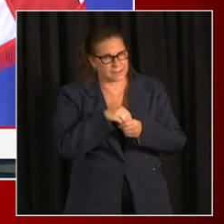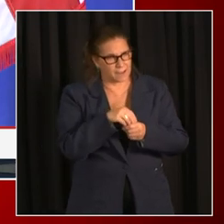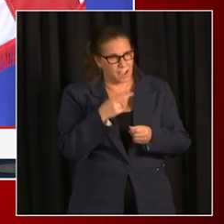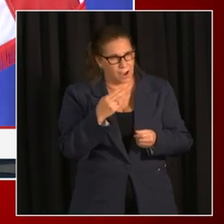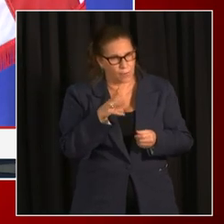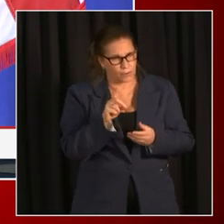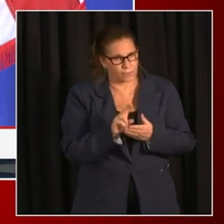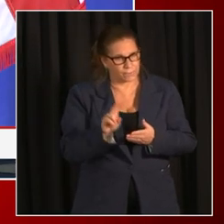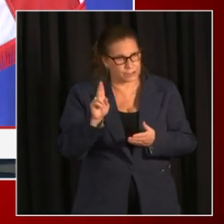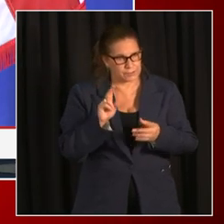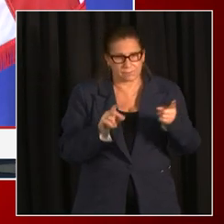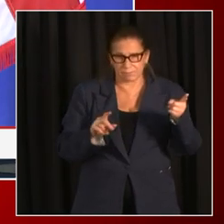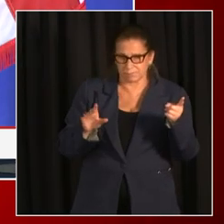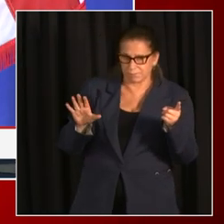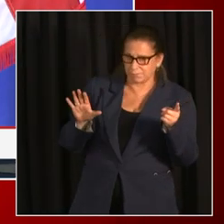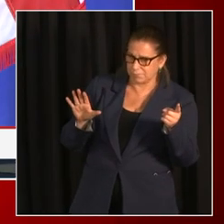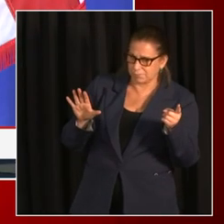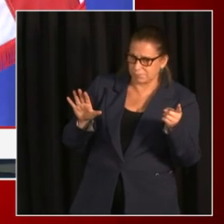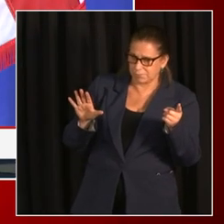related to